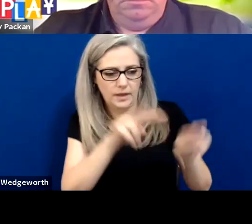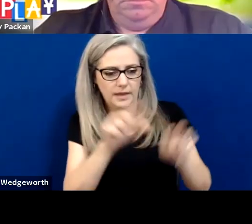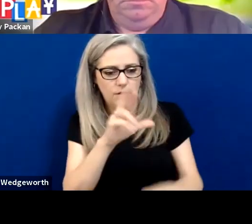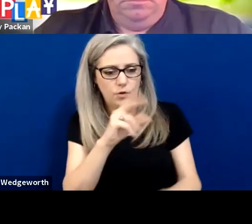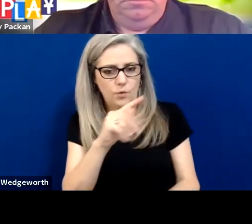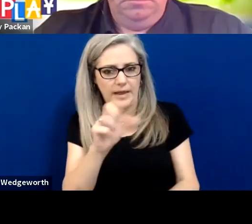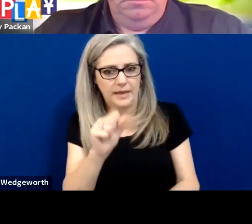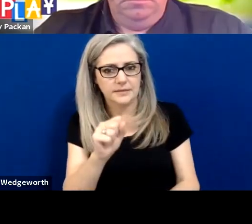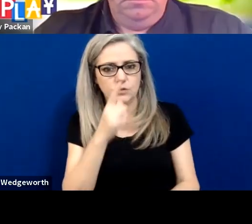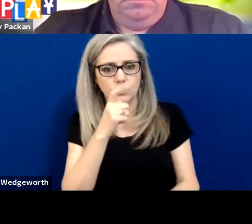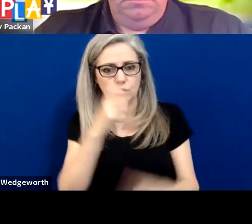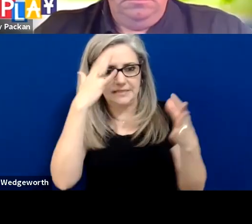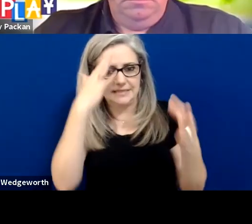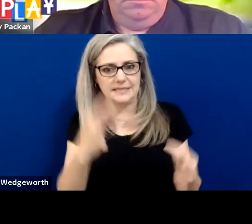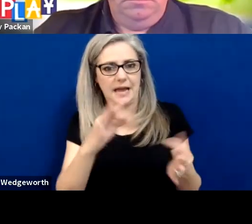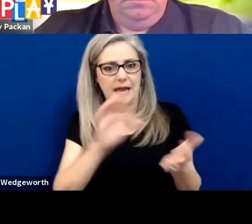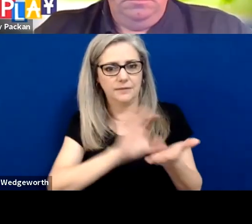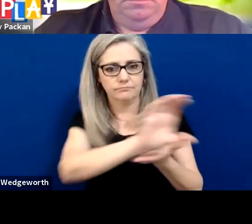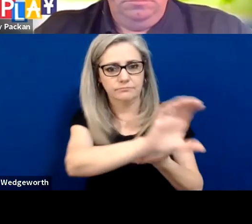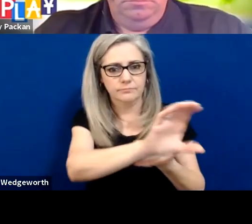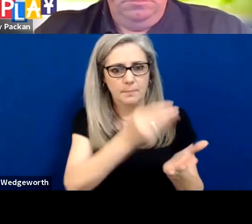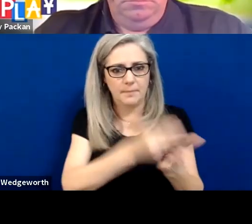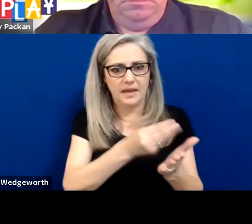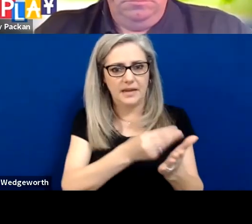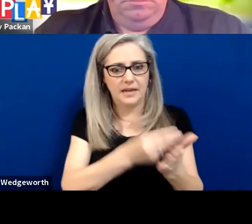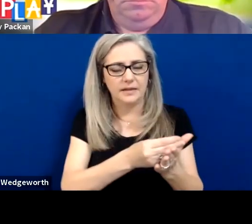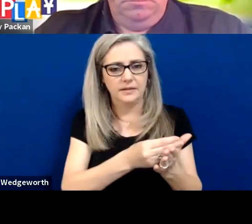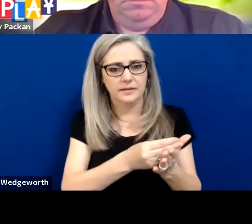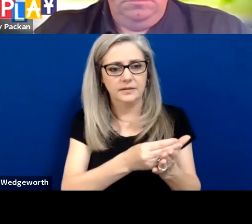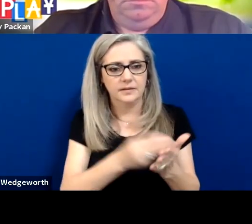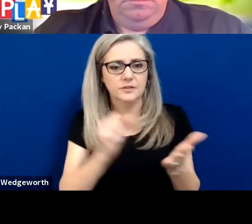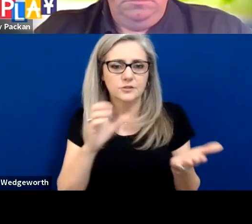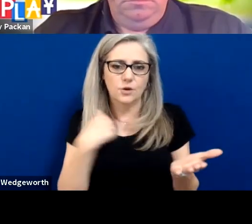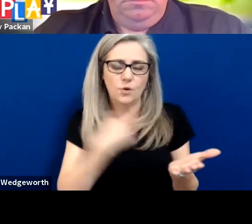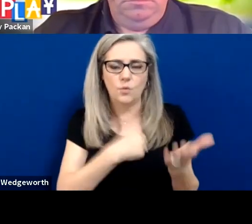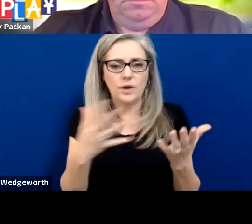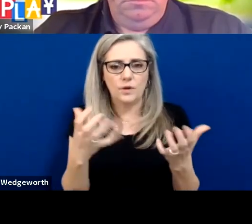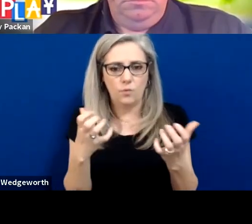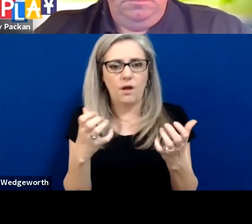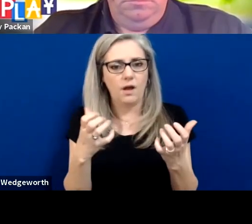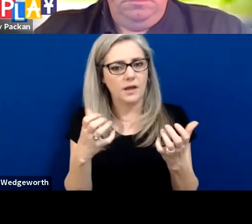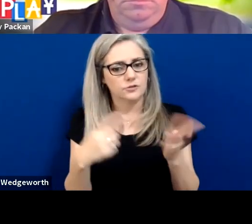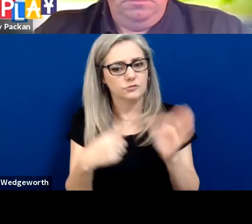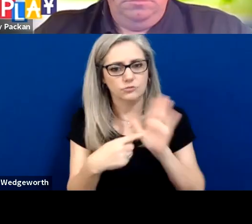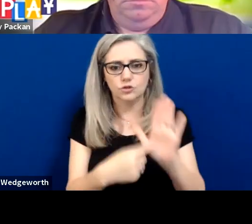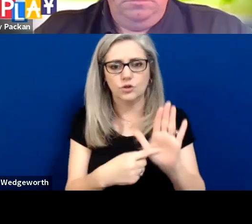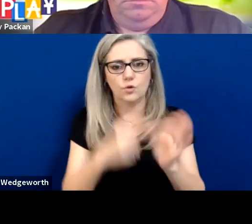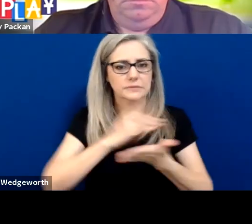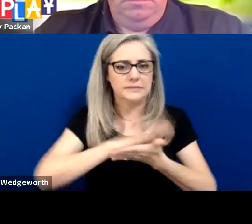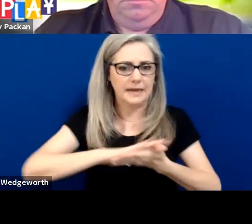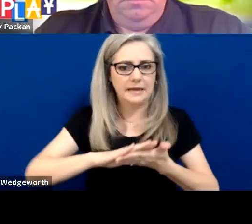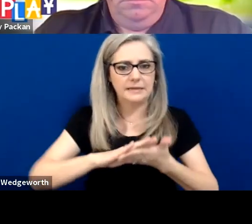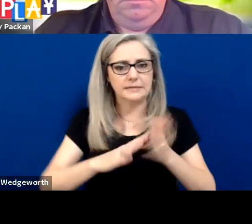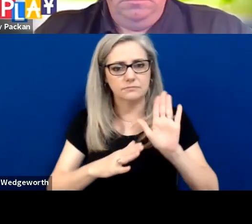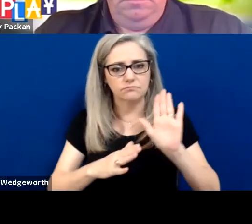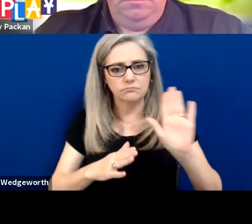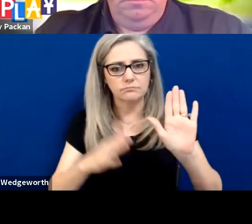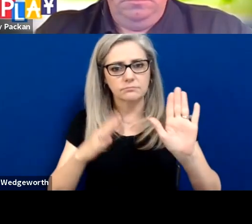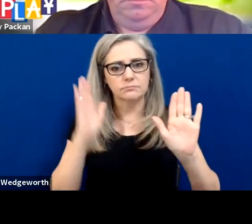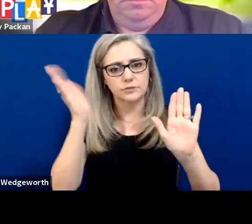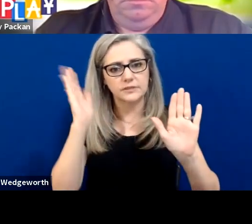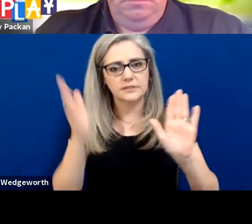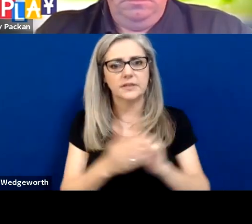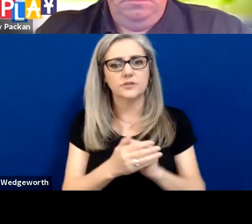they decide on, where the money goes. So, we want to have our best foot forward when we go after those grants.